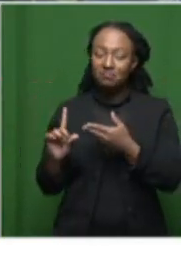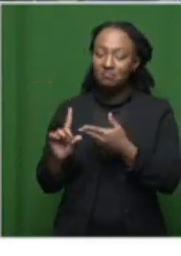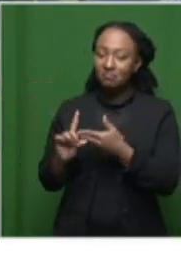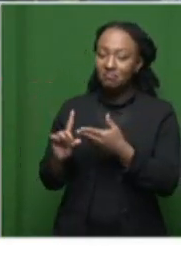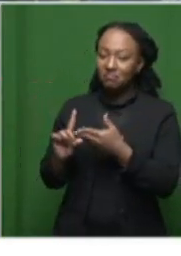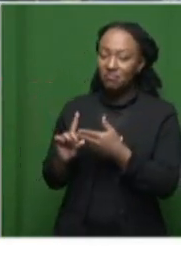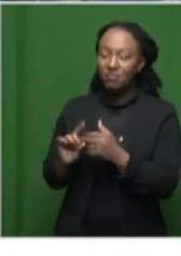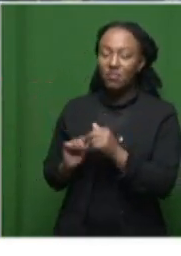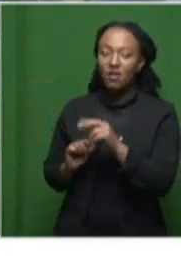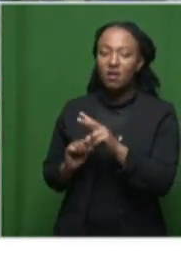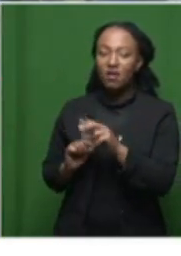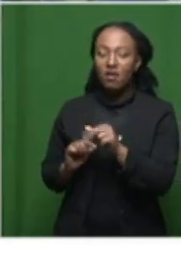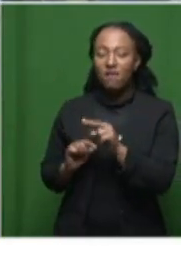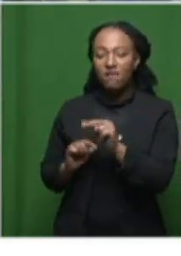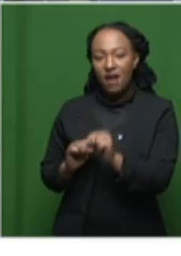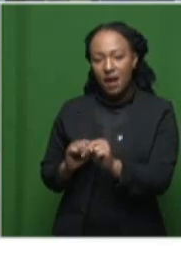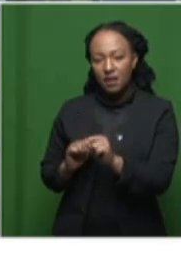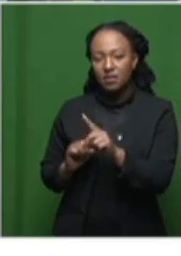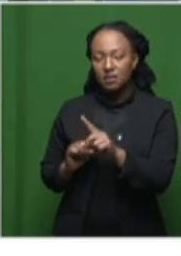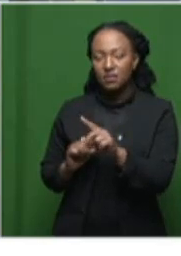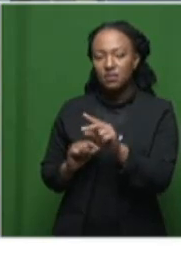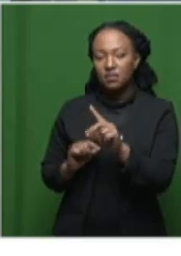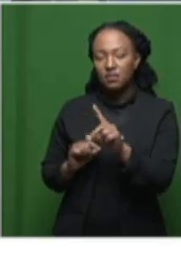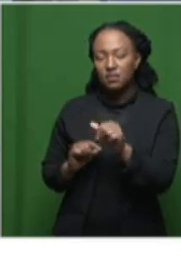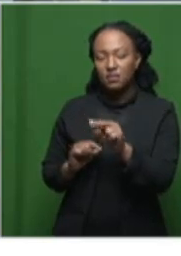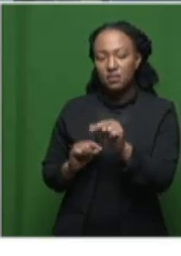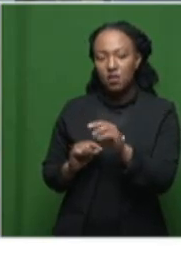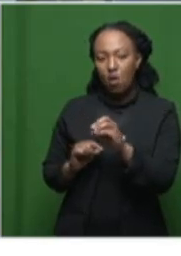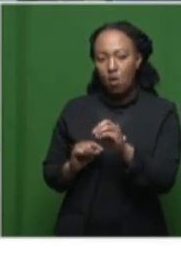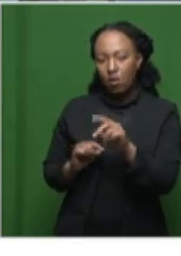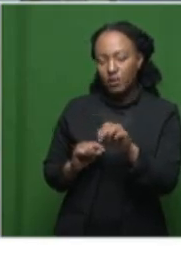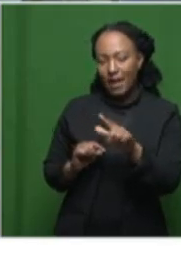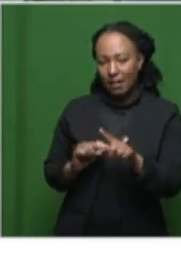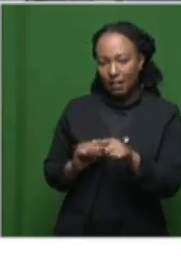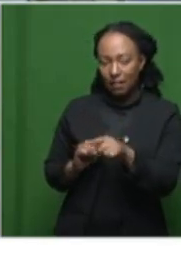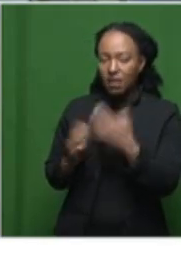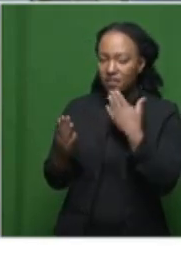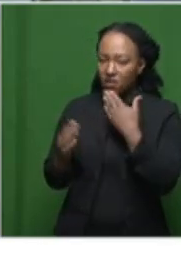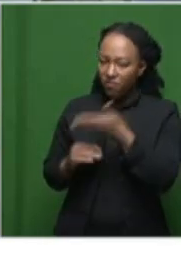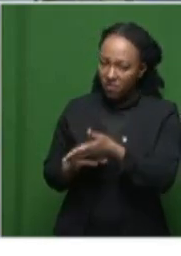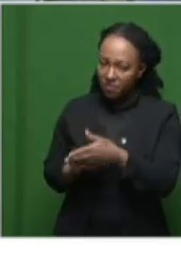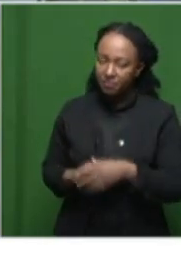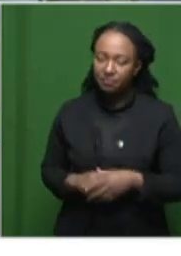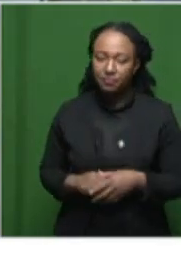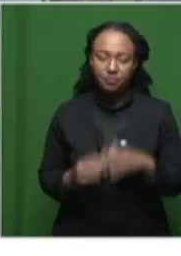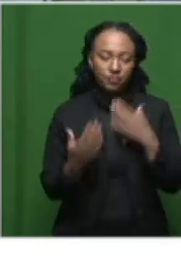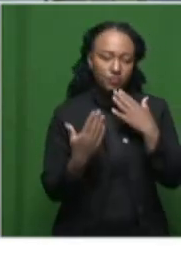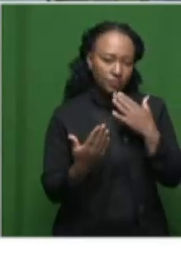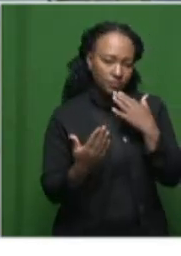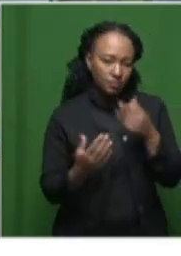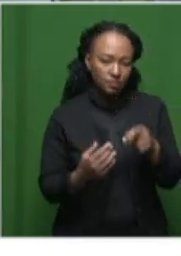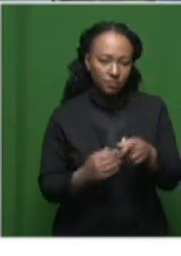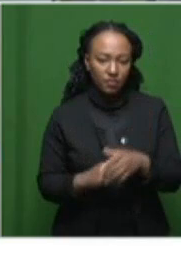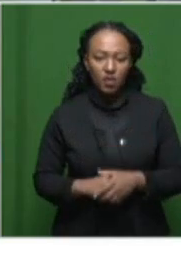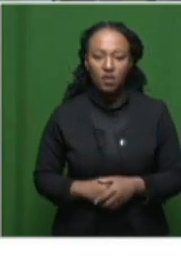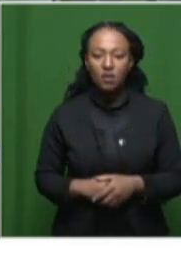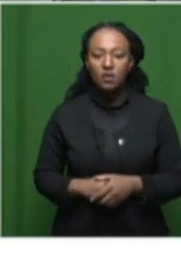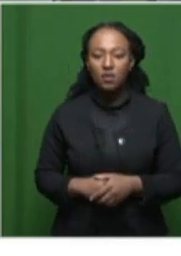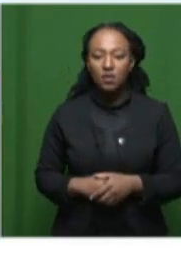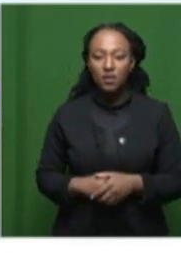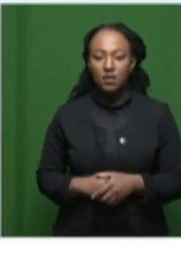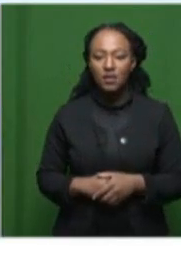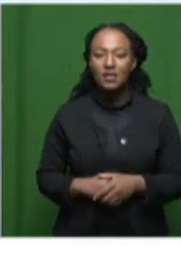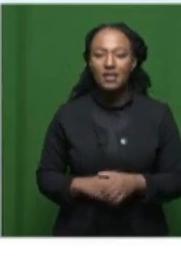den Ordel, who is mine engineer at Anglo-American. Thanks for being with us this morning. Thank you very much. It's maybe a